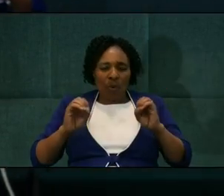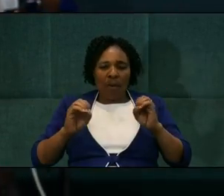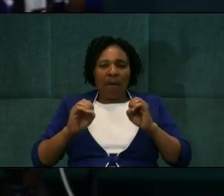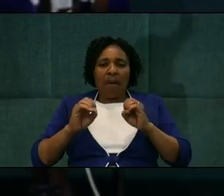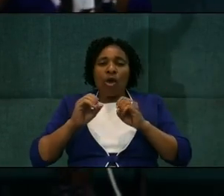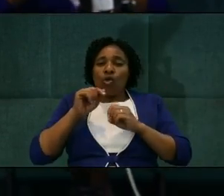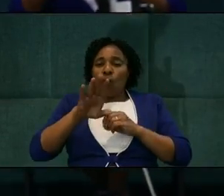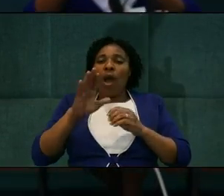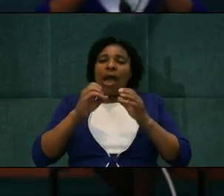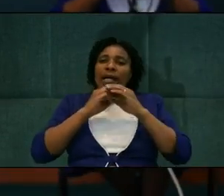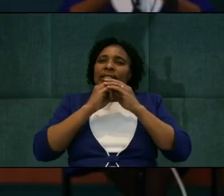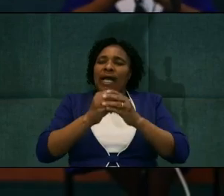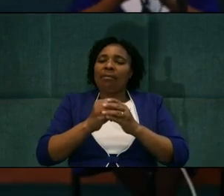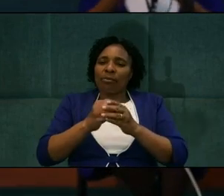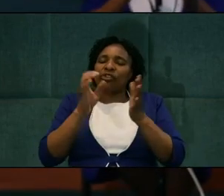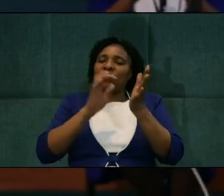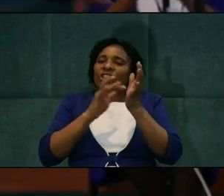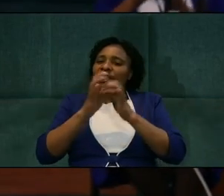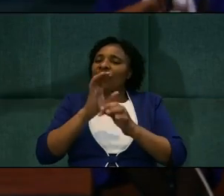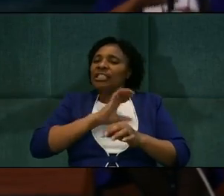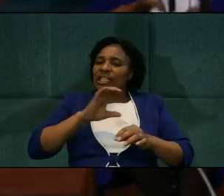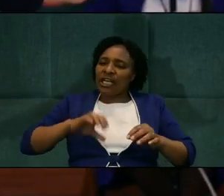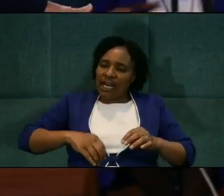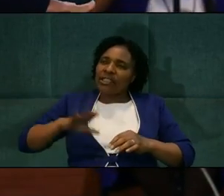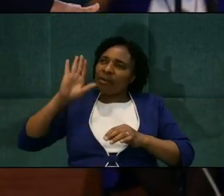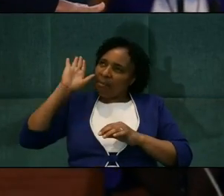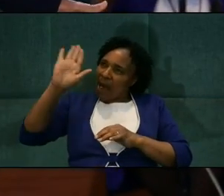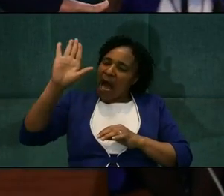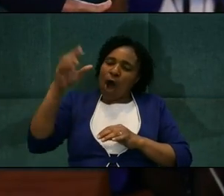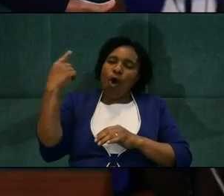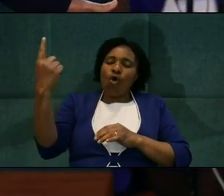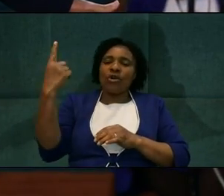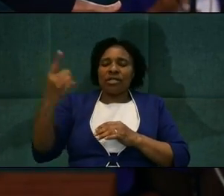officer. Your example is Jesus Christ and Him only.